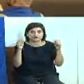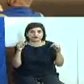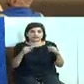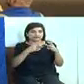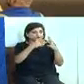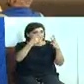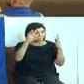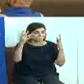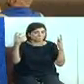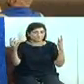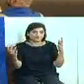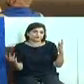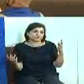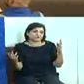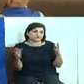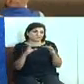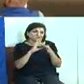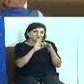rainbow connection,